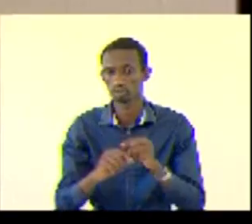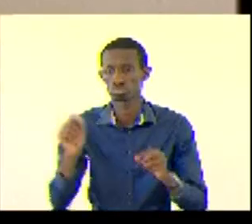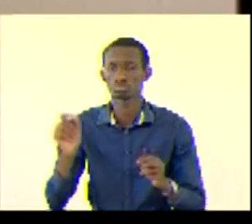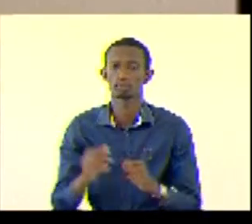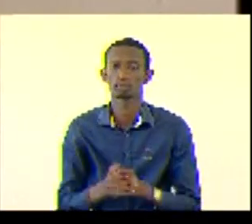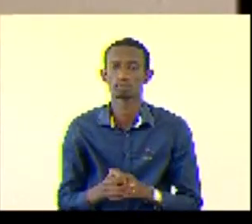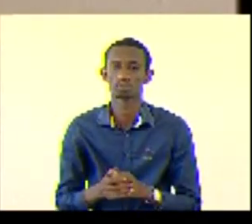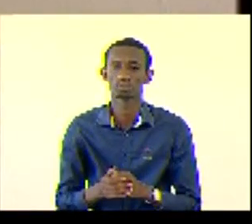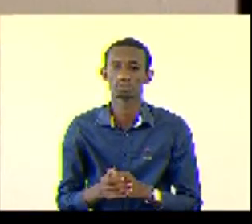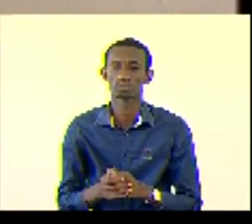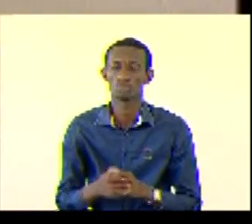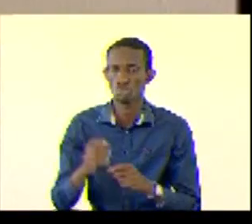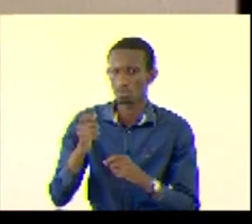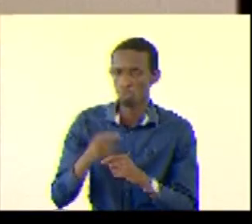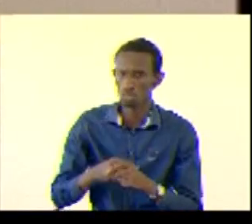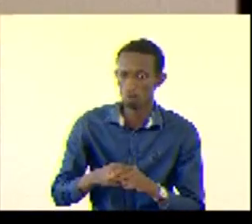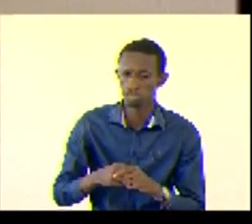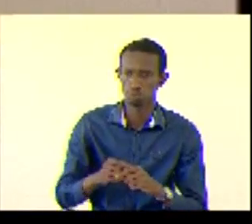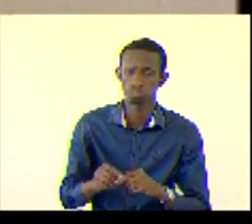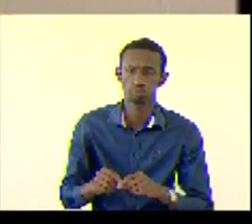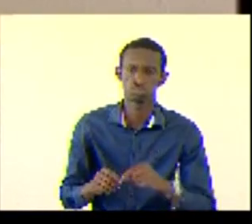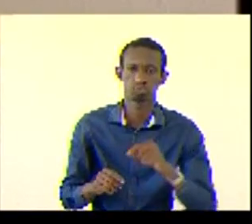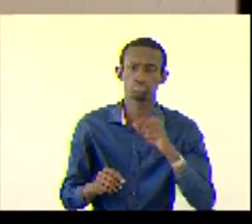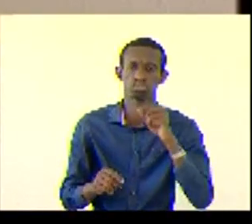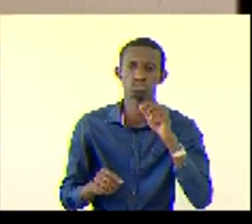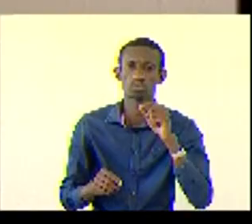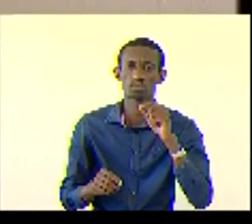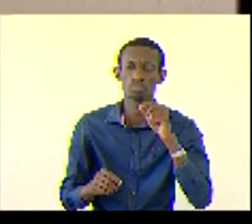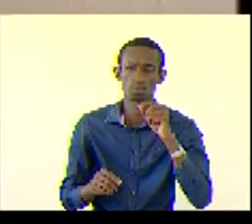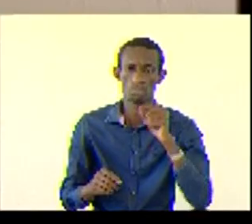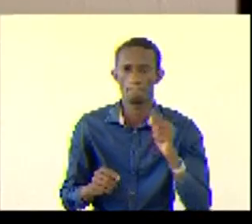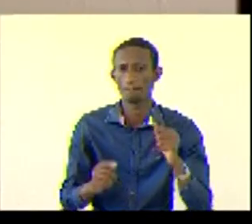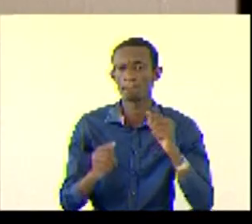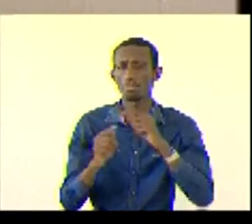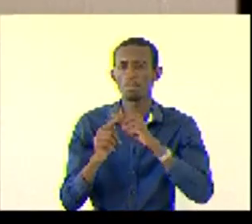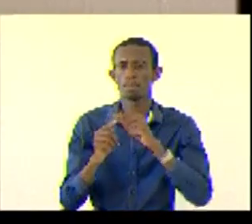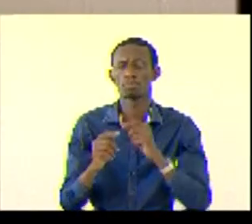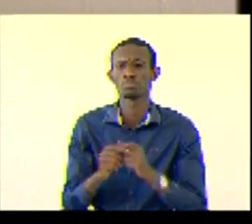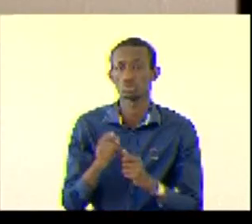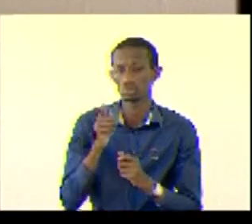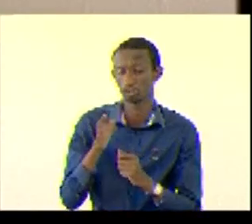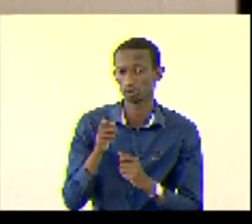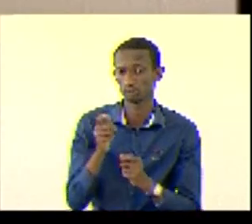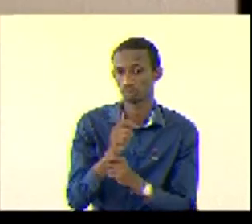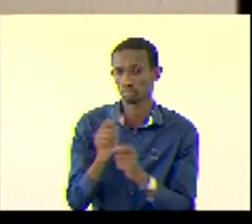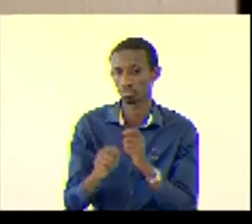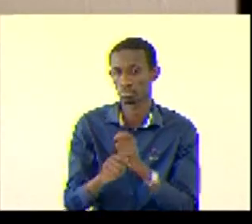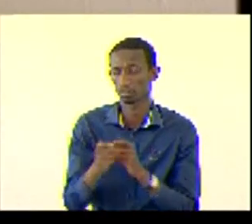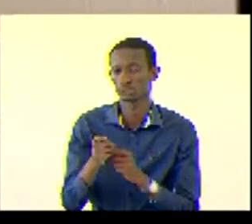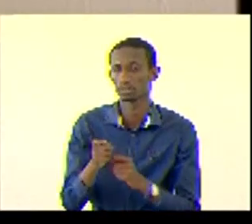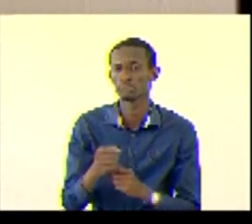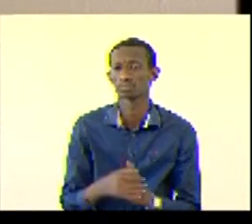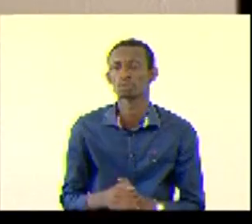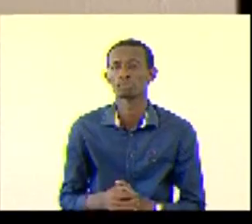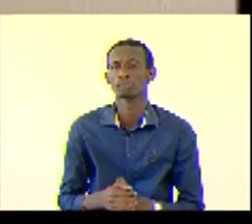over, you move from here, this will be the change in x. So the change in y over